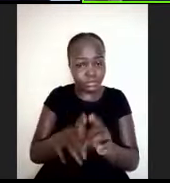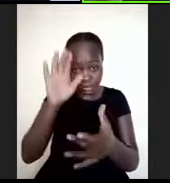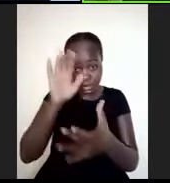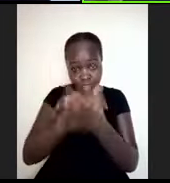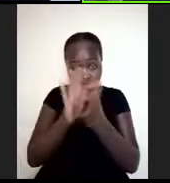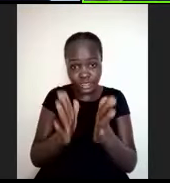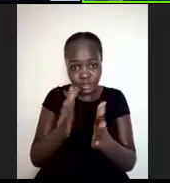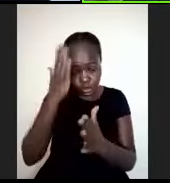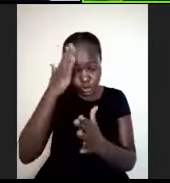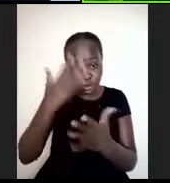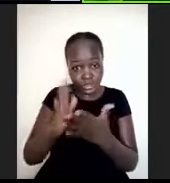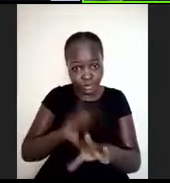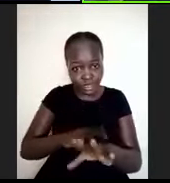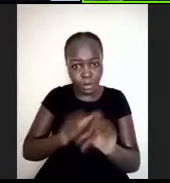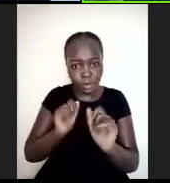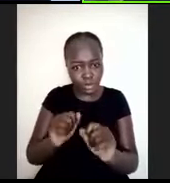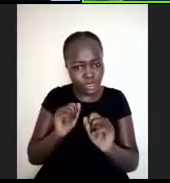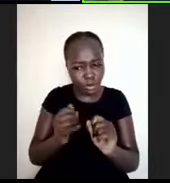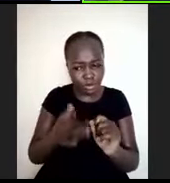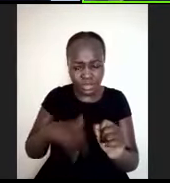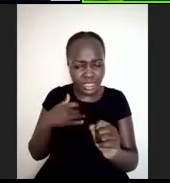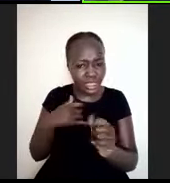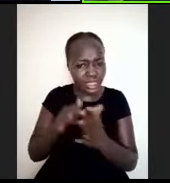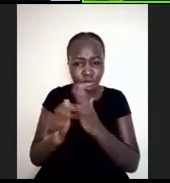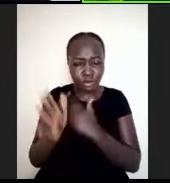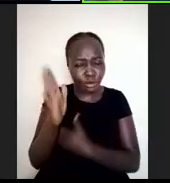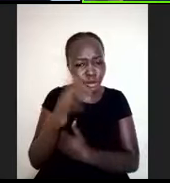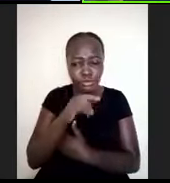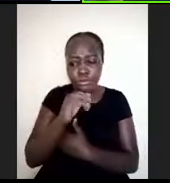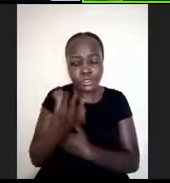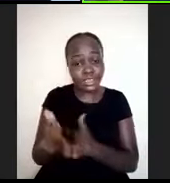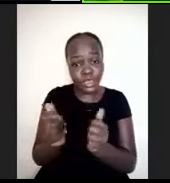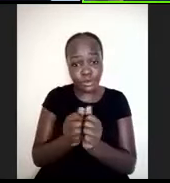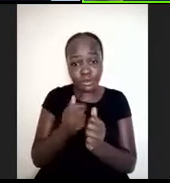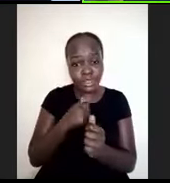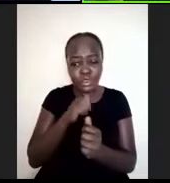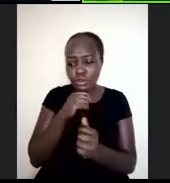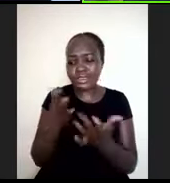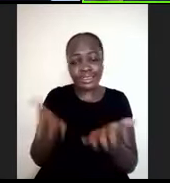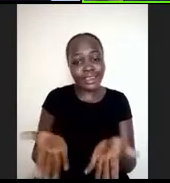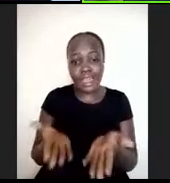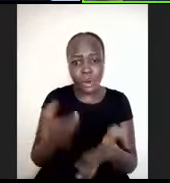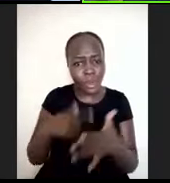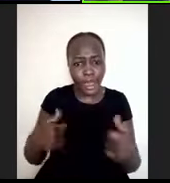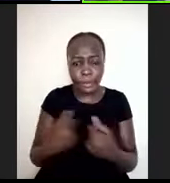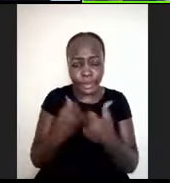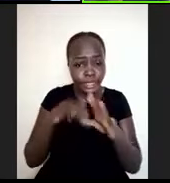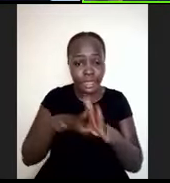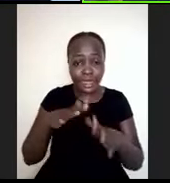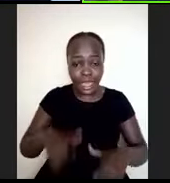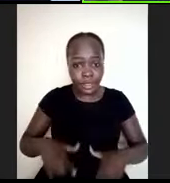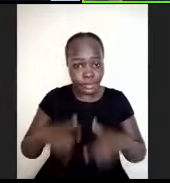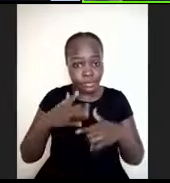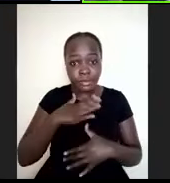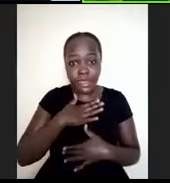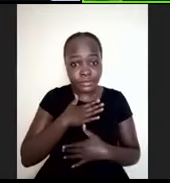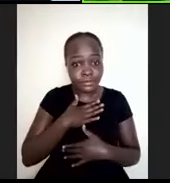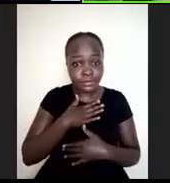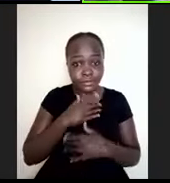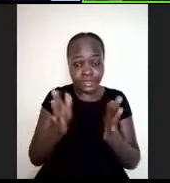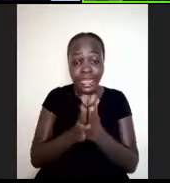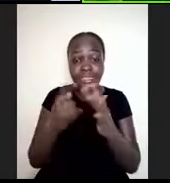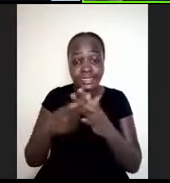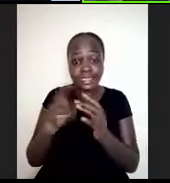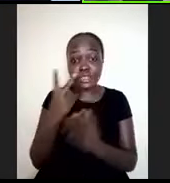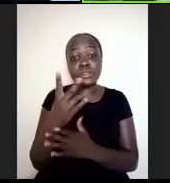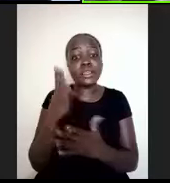hard rock and you just think, God is not with me. God is not there. What's happening to my life? But they started to see the reality